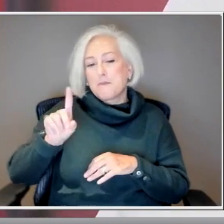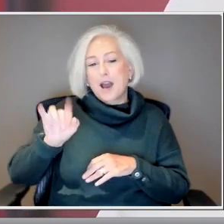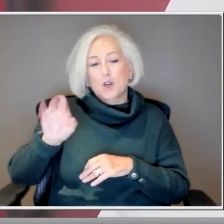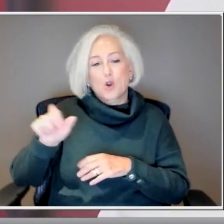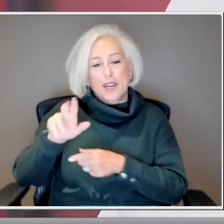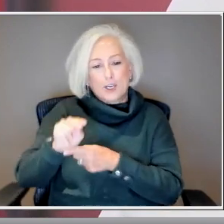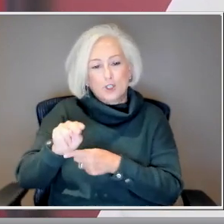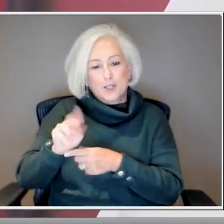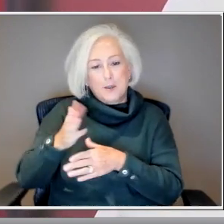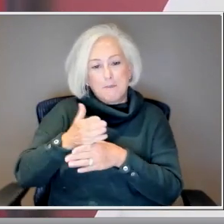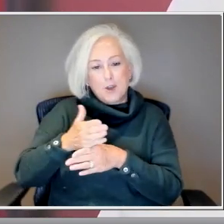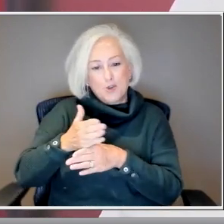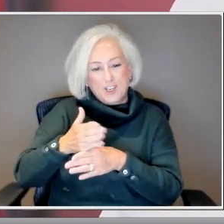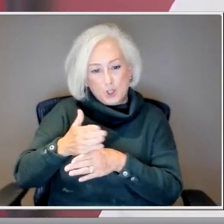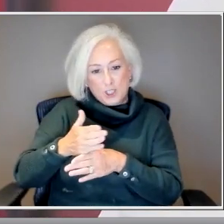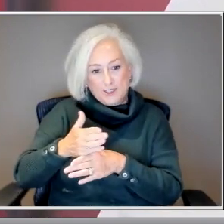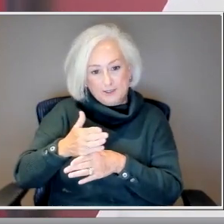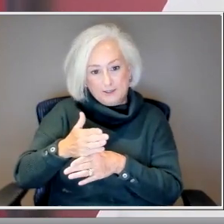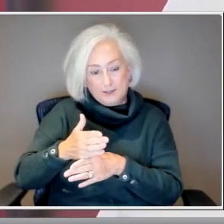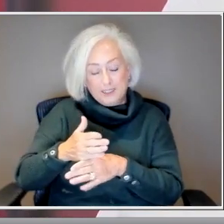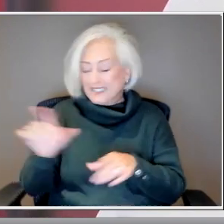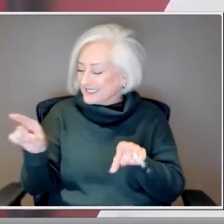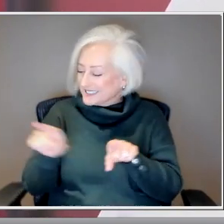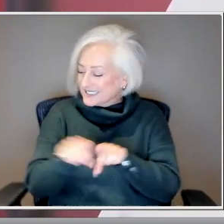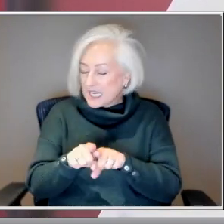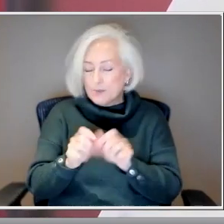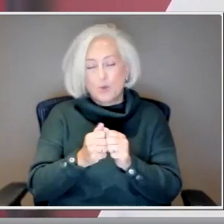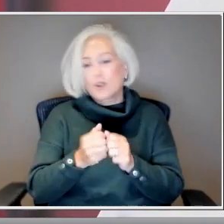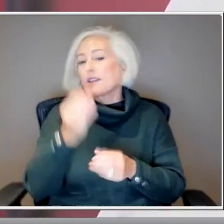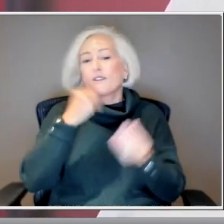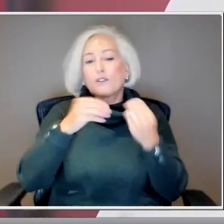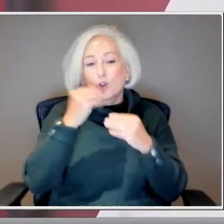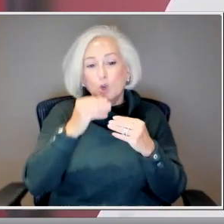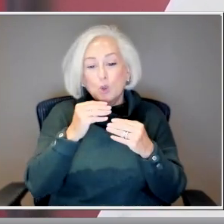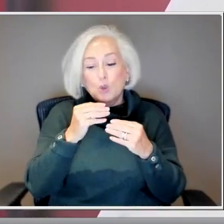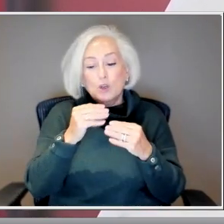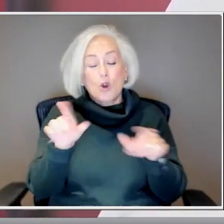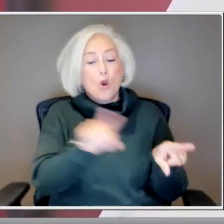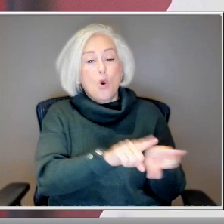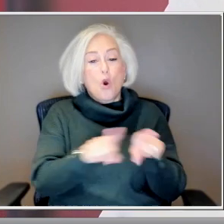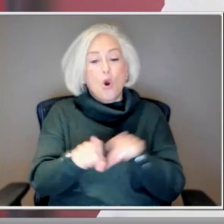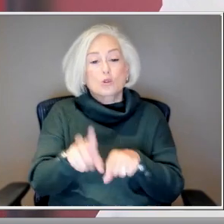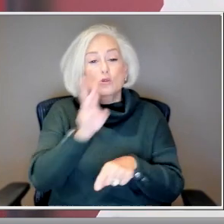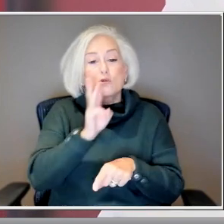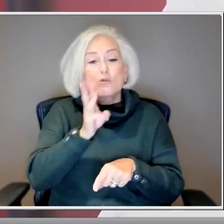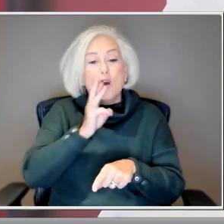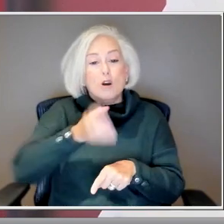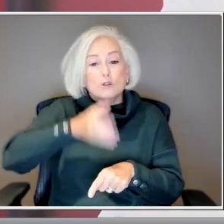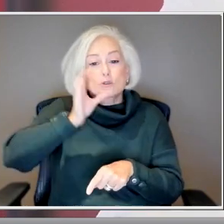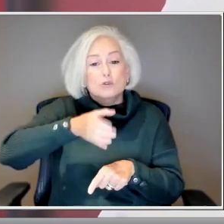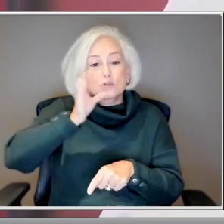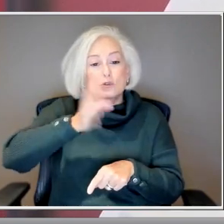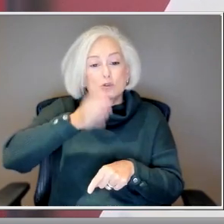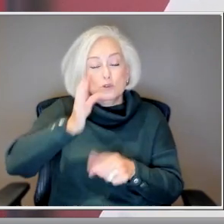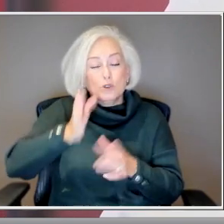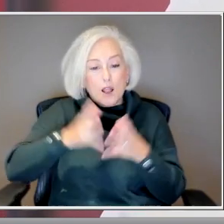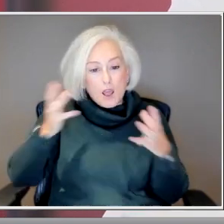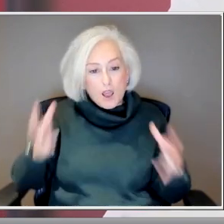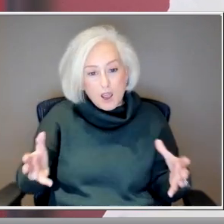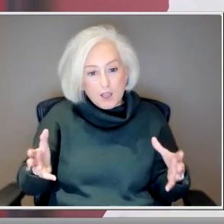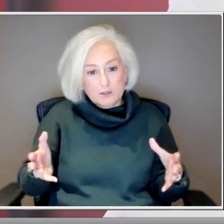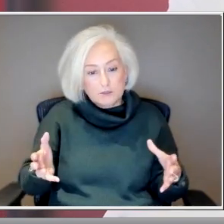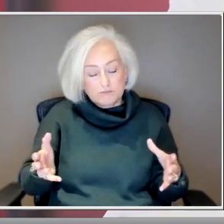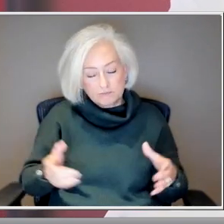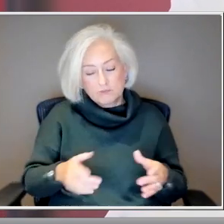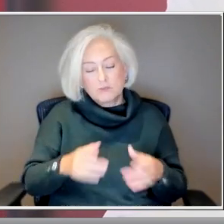holidays, and just hydration, pacing yourself, and again, kind of following some of the guidelines we talked about, I think would be a